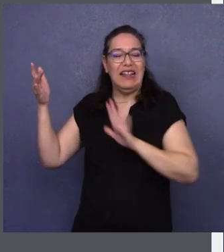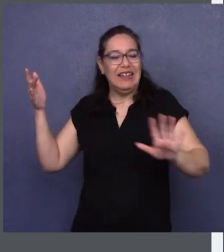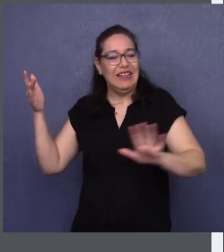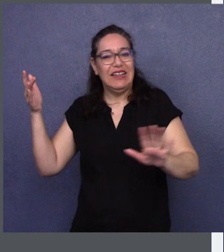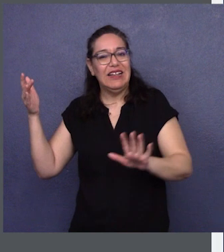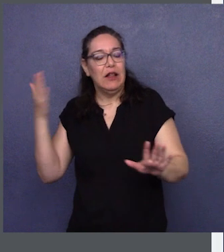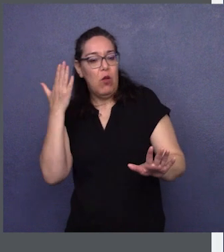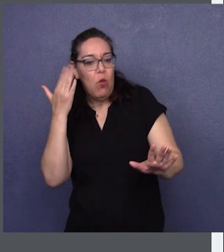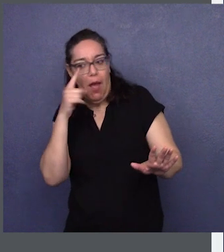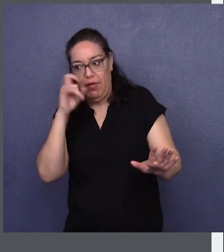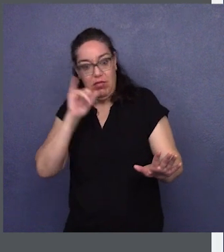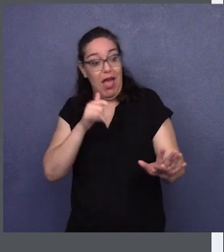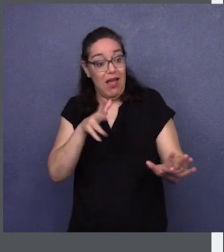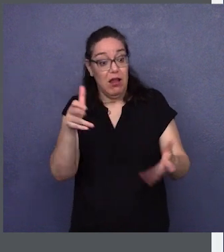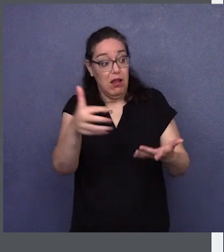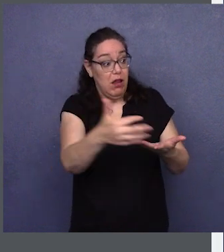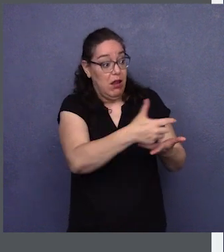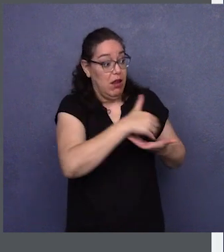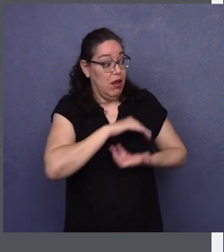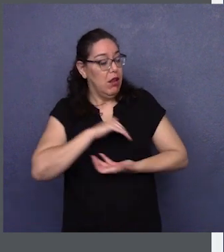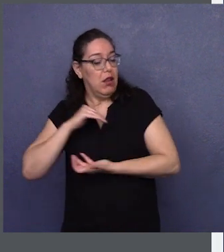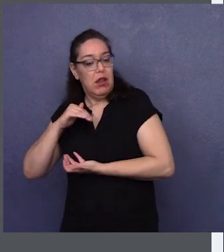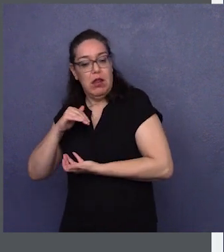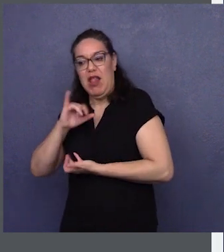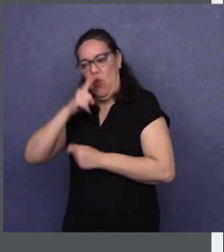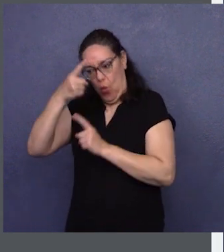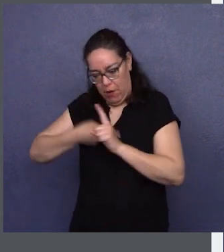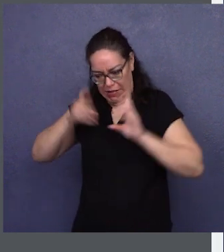for that month to make sure that we meet our